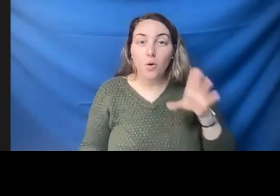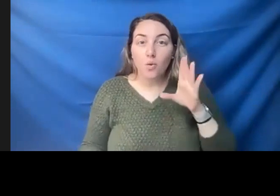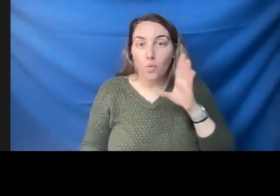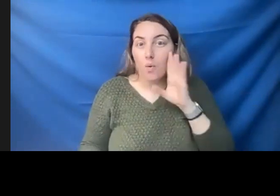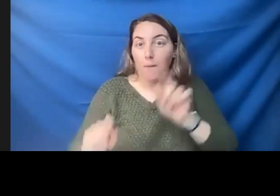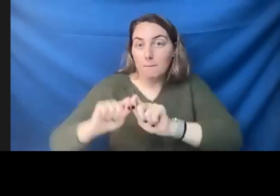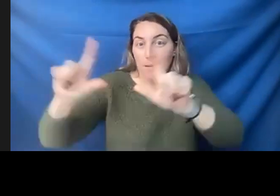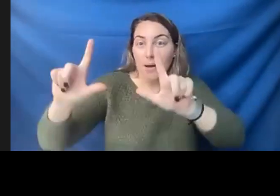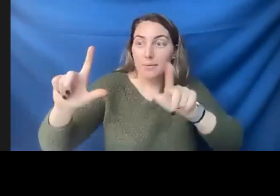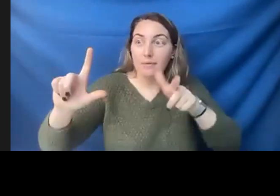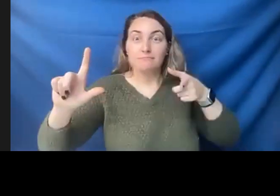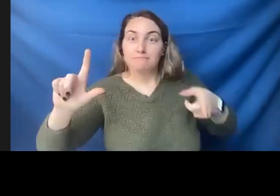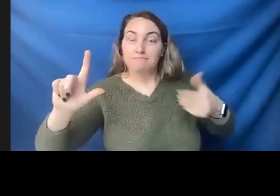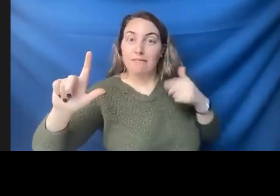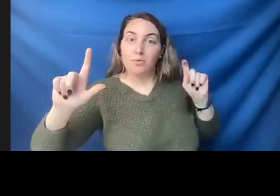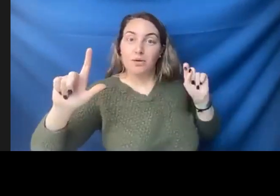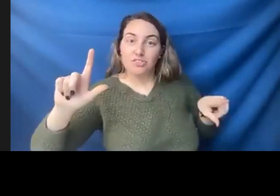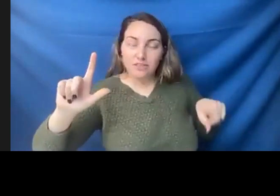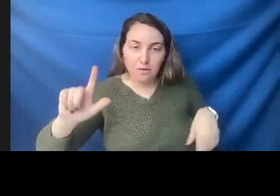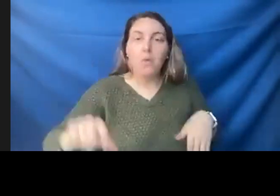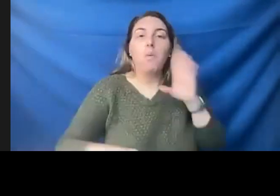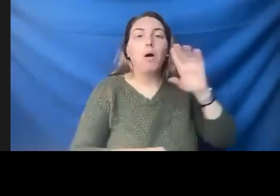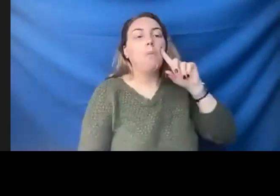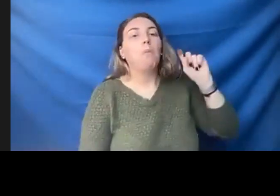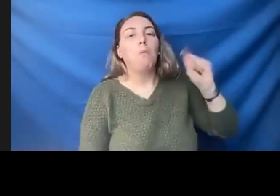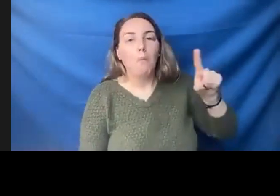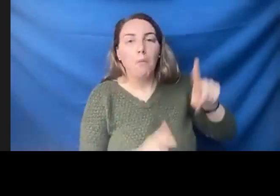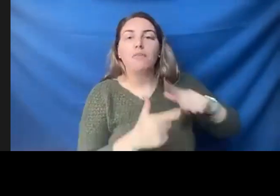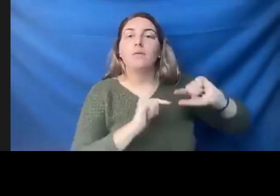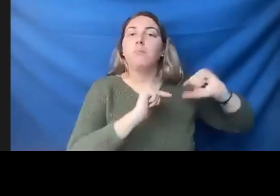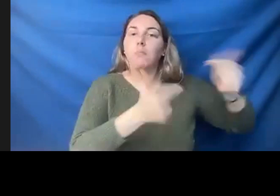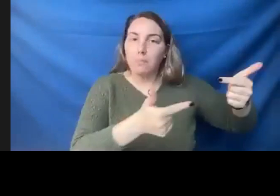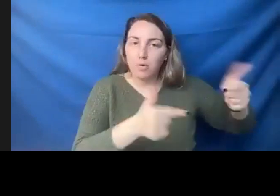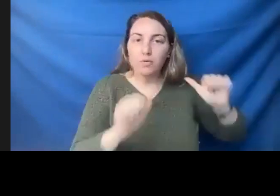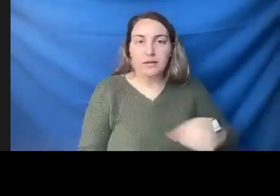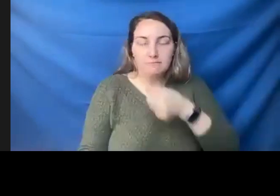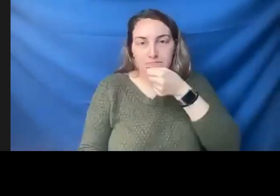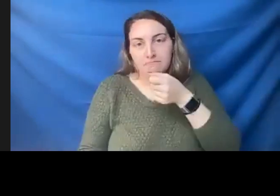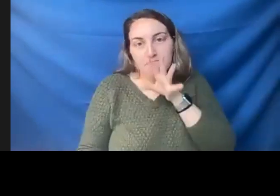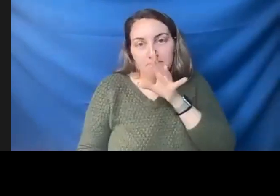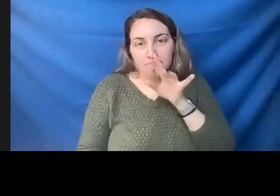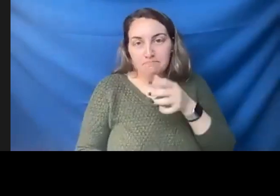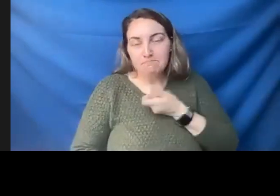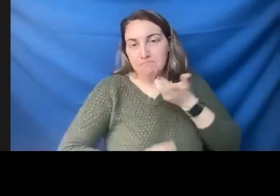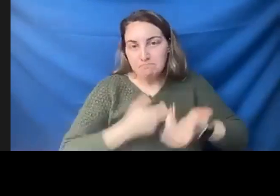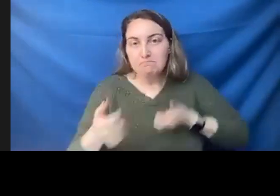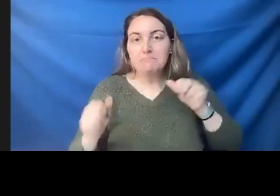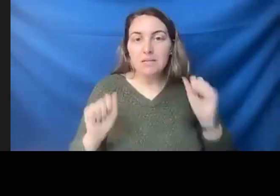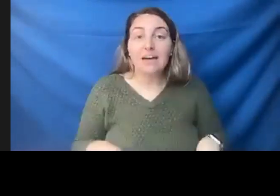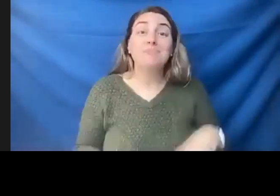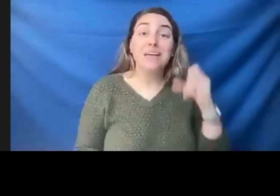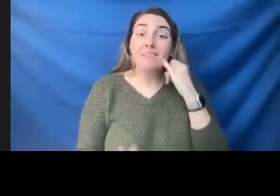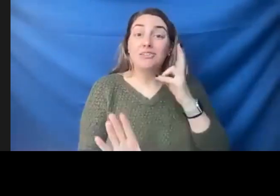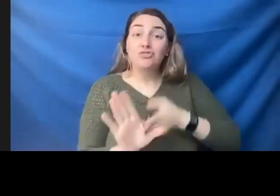question. Then the panelists will recognize that, give you the floor, unmute you, and you'll be able to ask your question. If you're joining